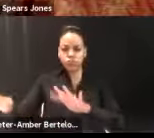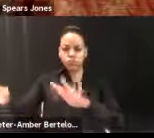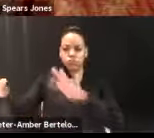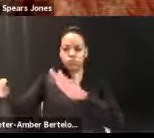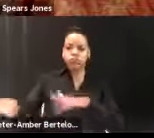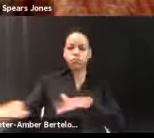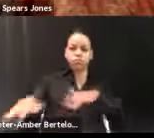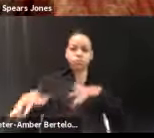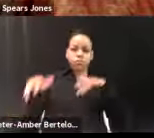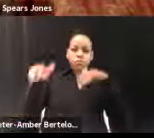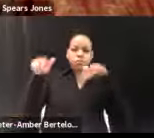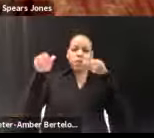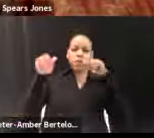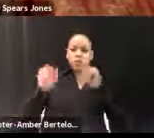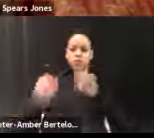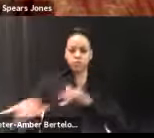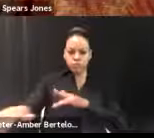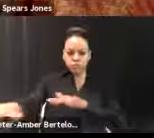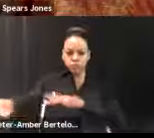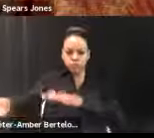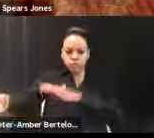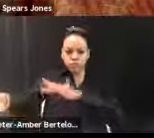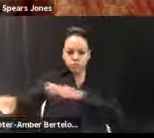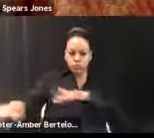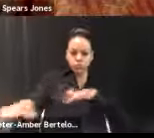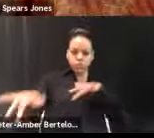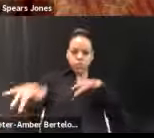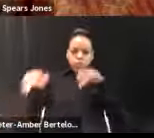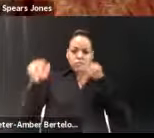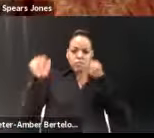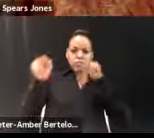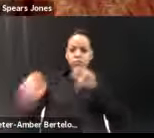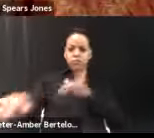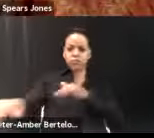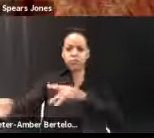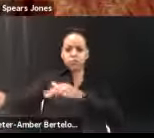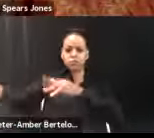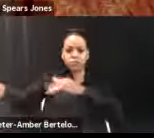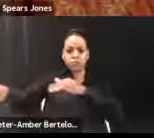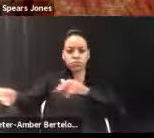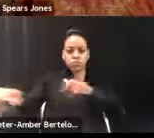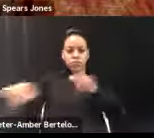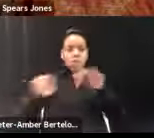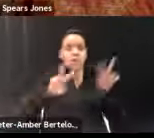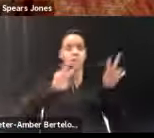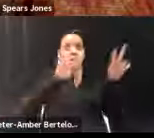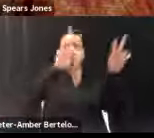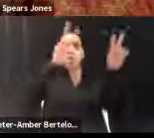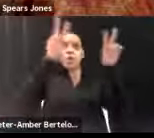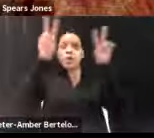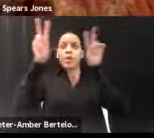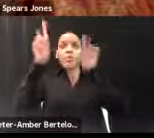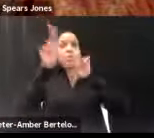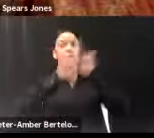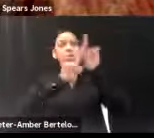out. Stars pattern, Orion's belt, or is that his